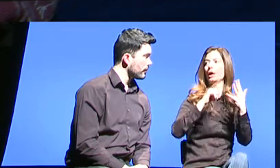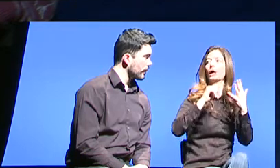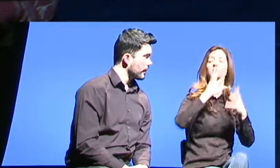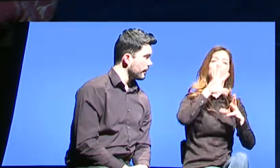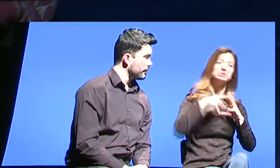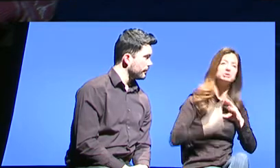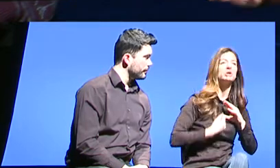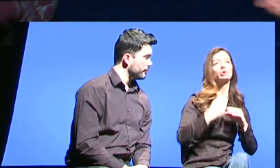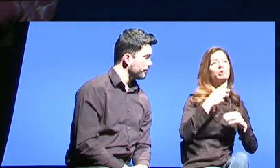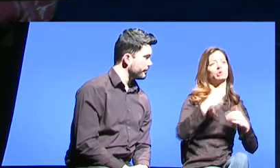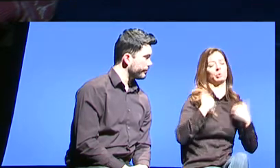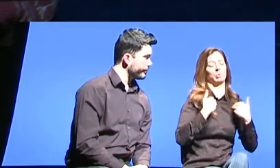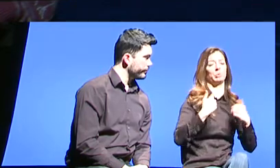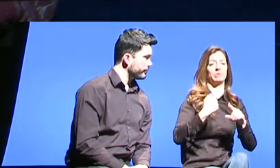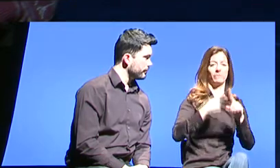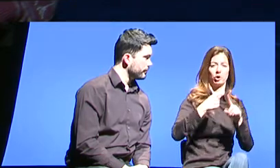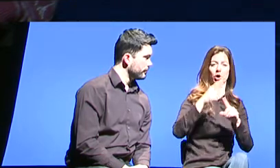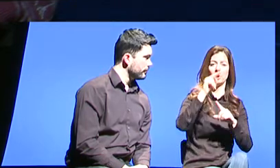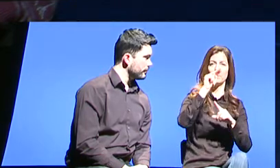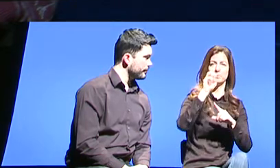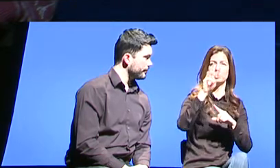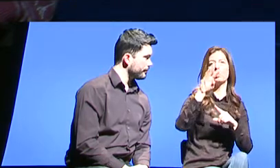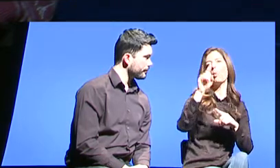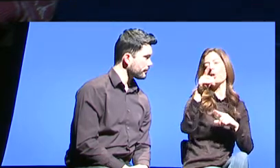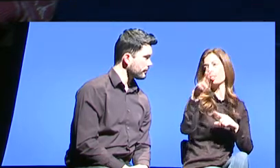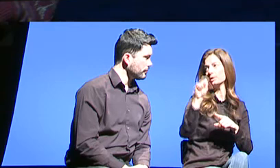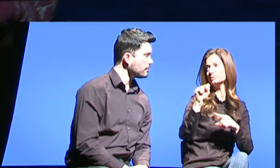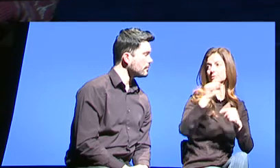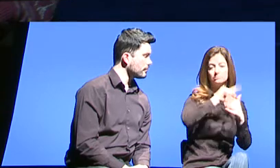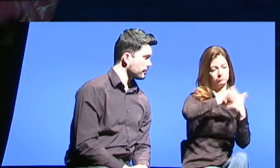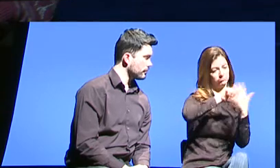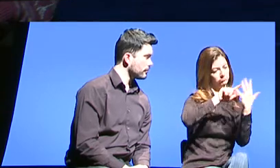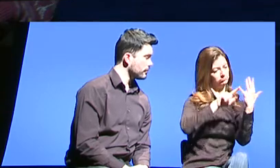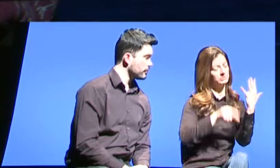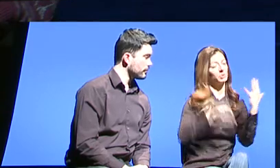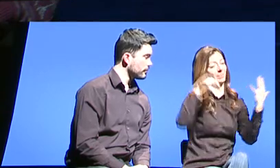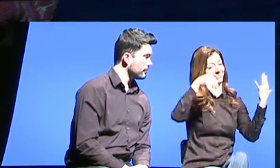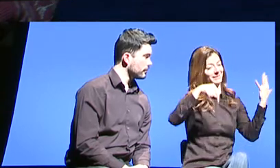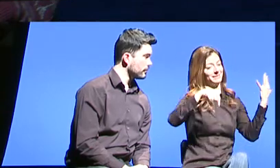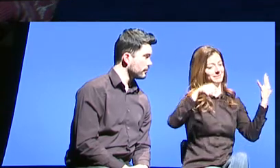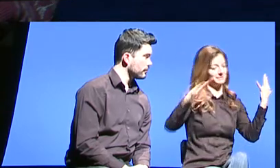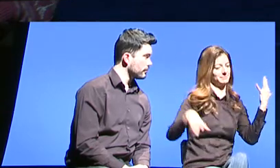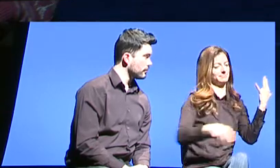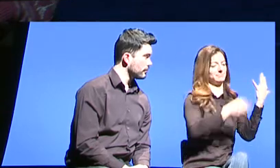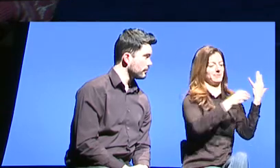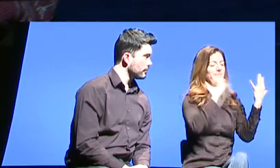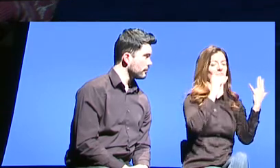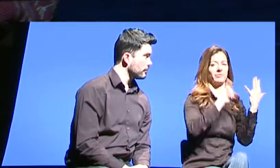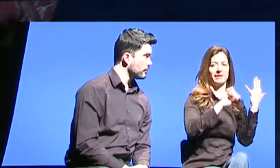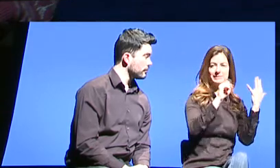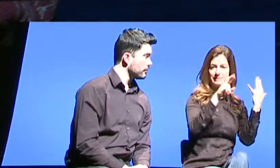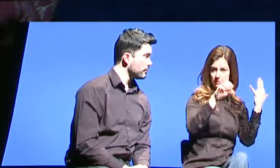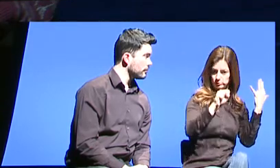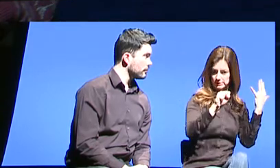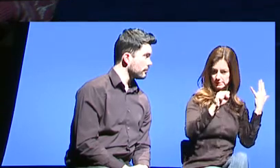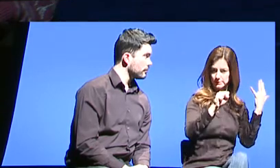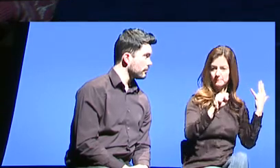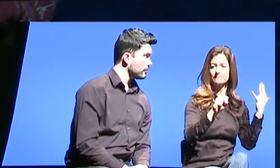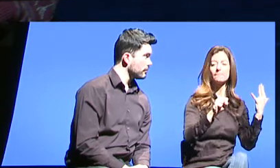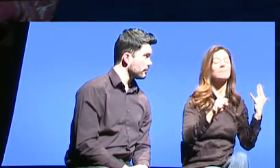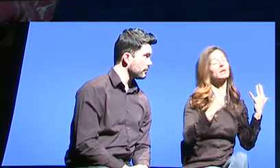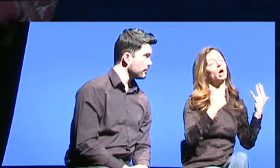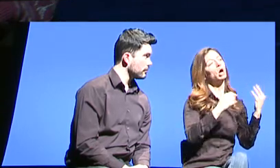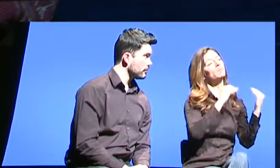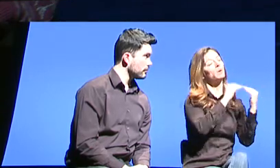New Orleans. So this project is another iteration in that series. And we were invited by our partner organization,